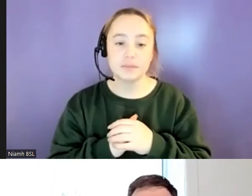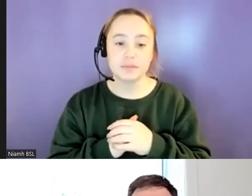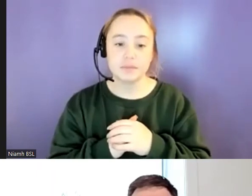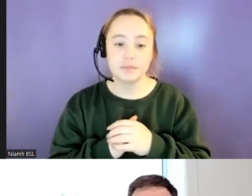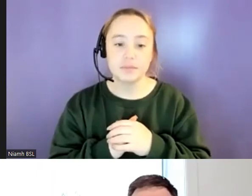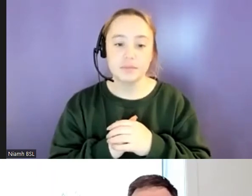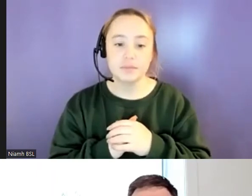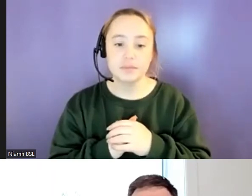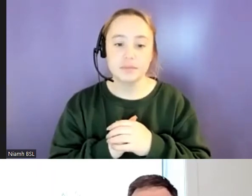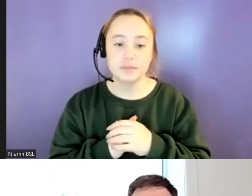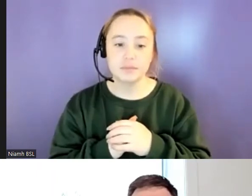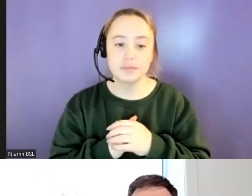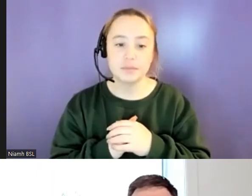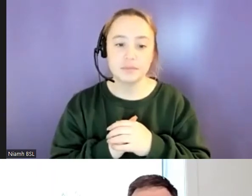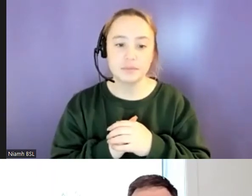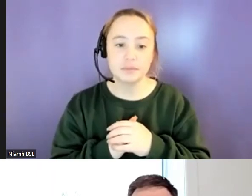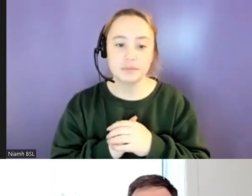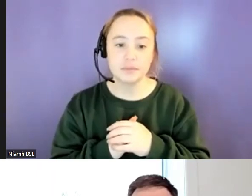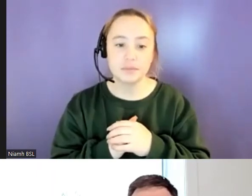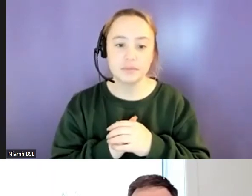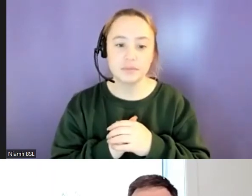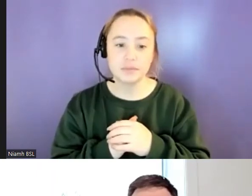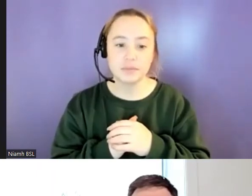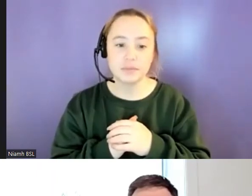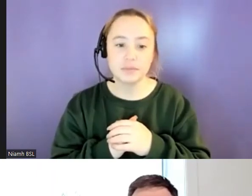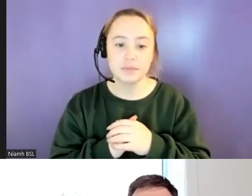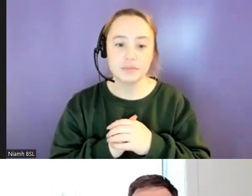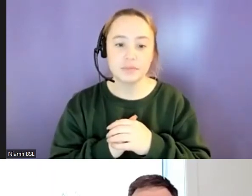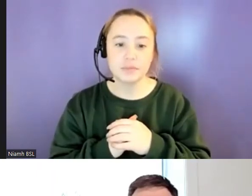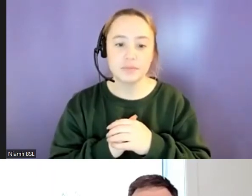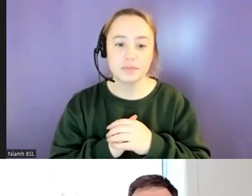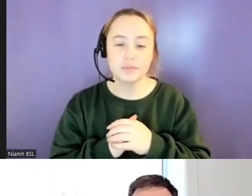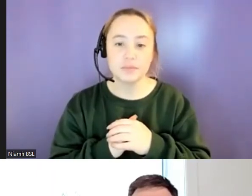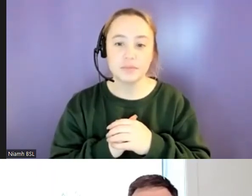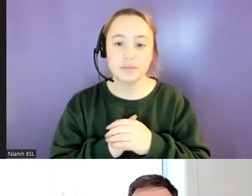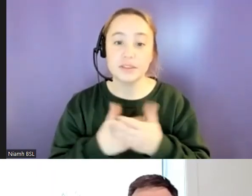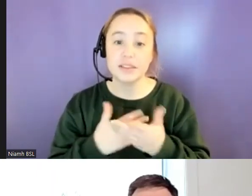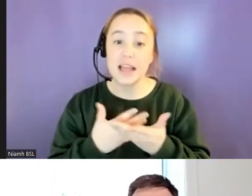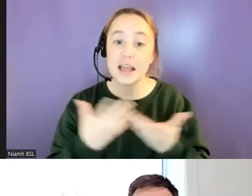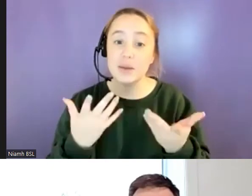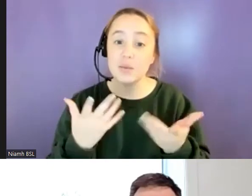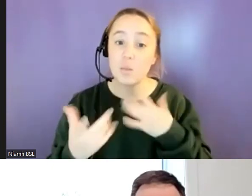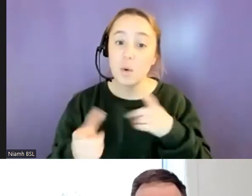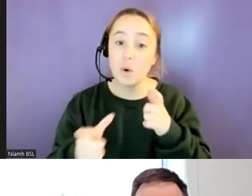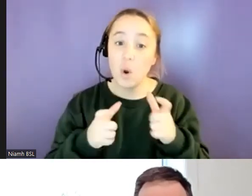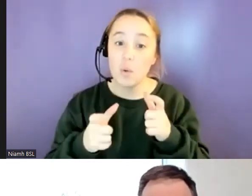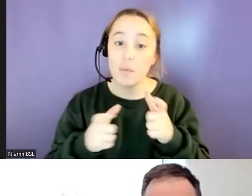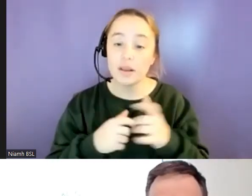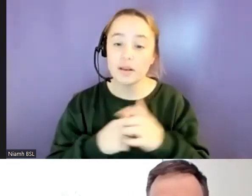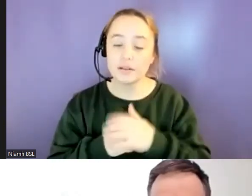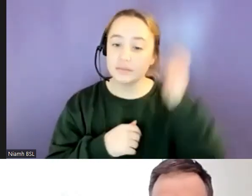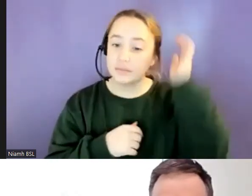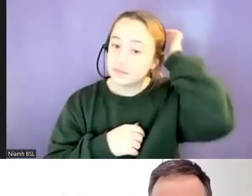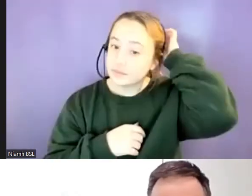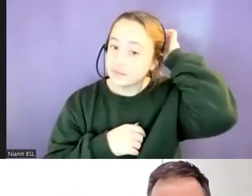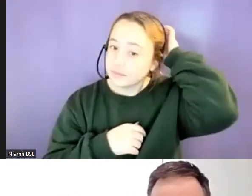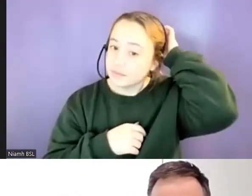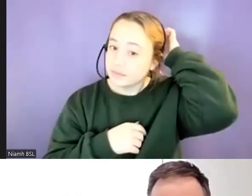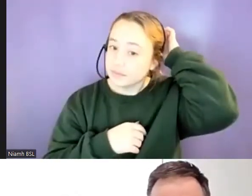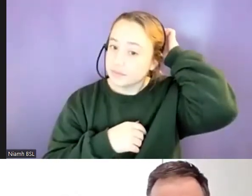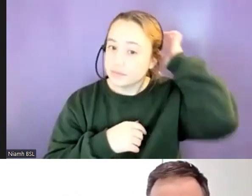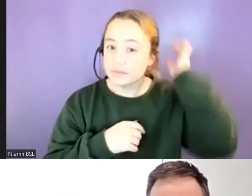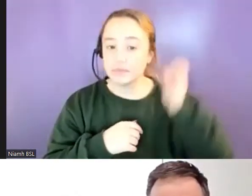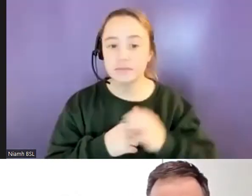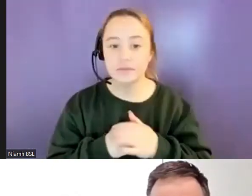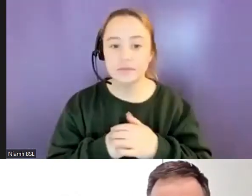Great, thanks, Claire. Anybody else want to come in on that point, or will I? Olivia, Hi Emma. Yeah, I would just